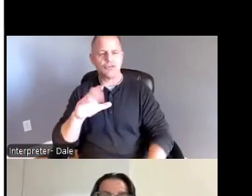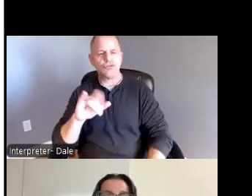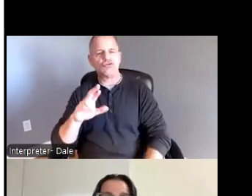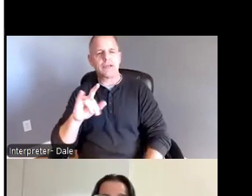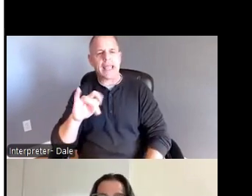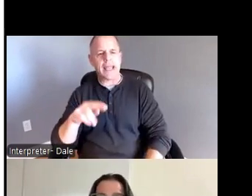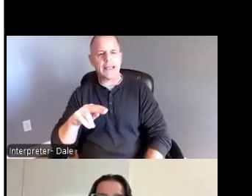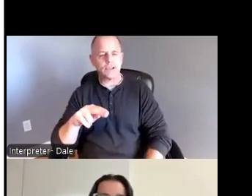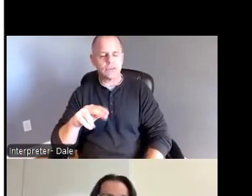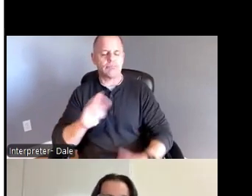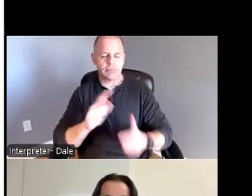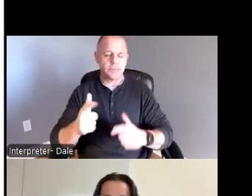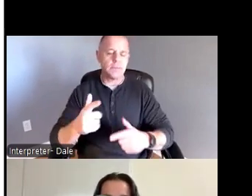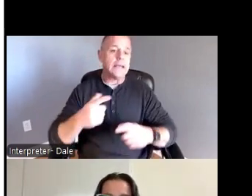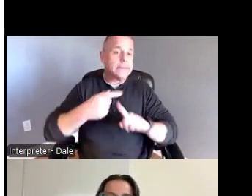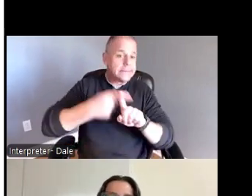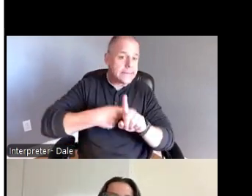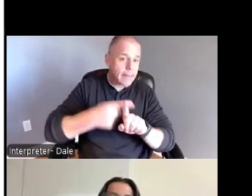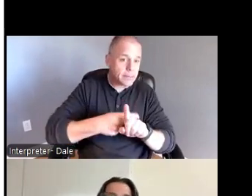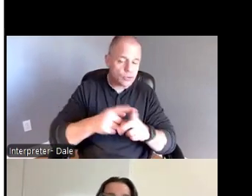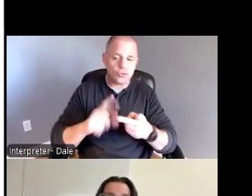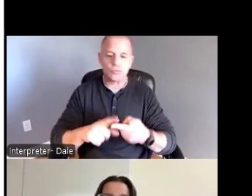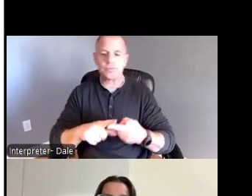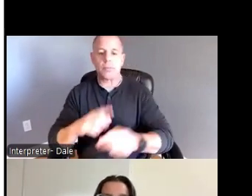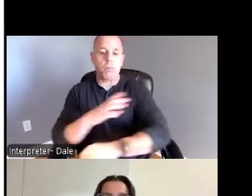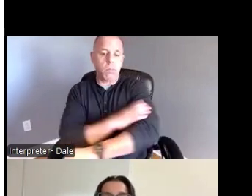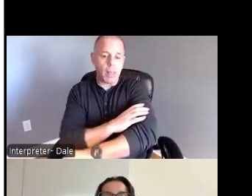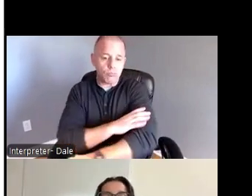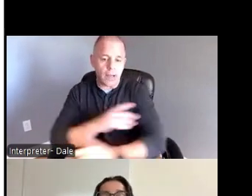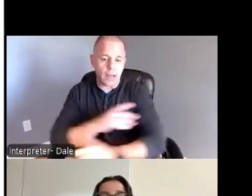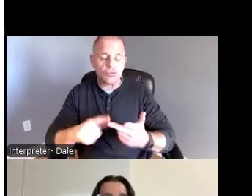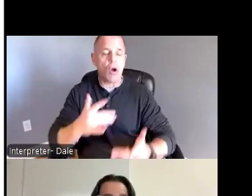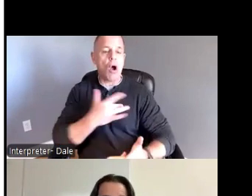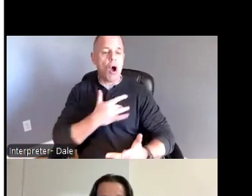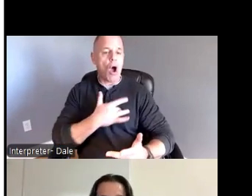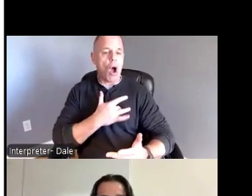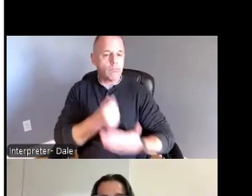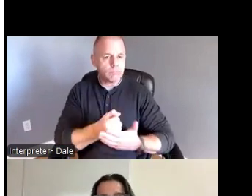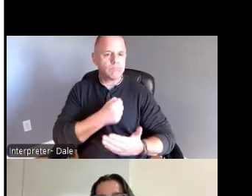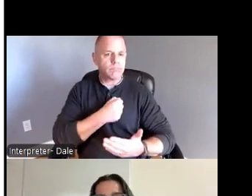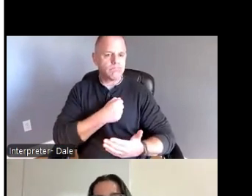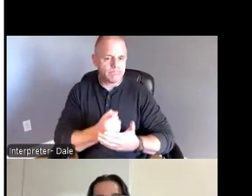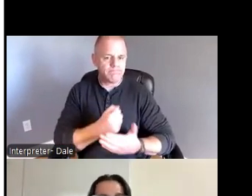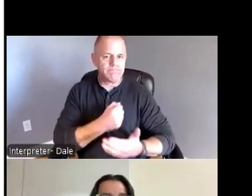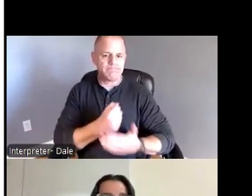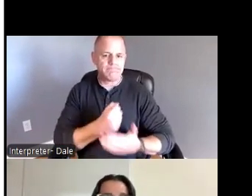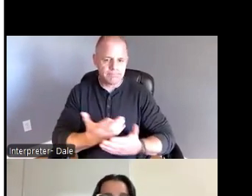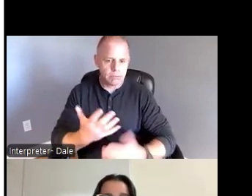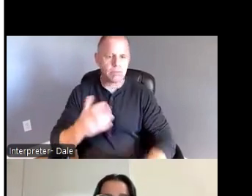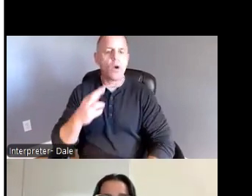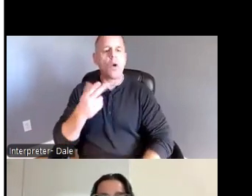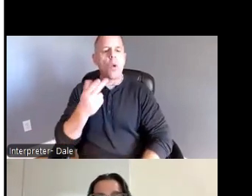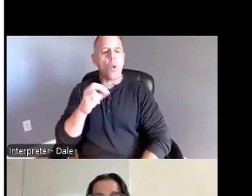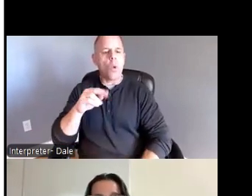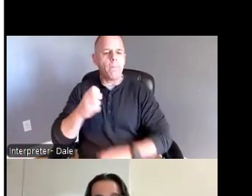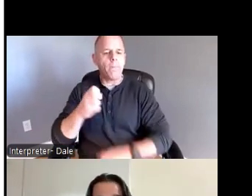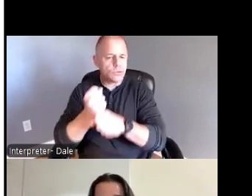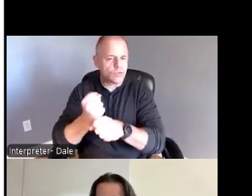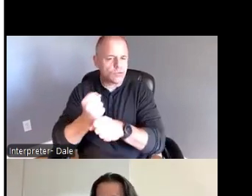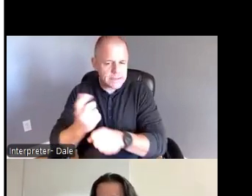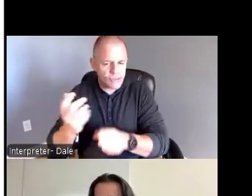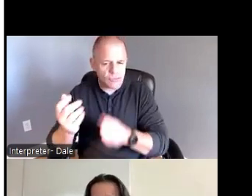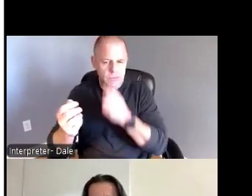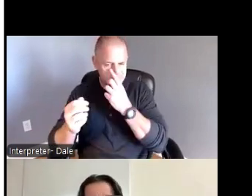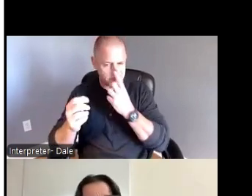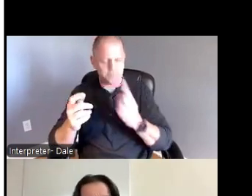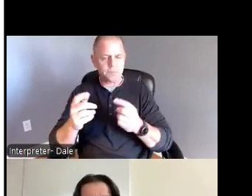temperature, heart rate, blood pressure, like hormone secretion is highly circadian. Many hormones that control